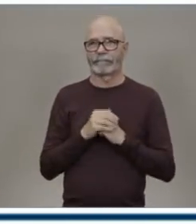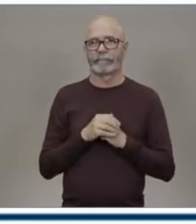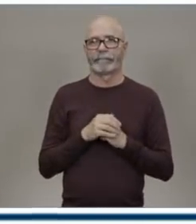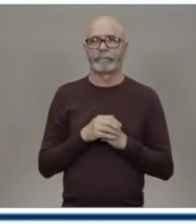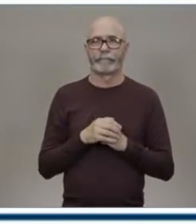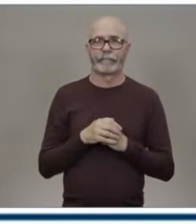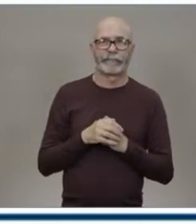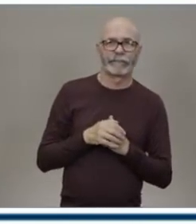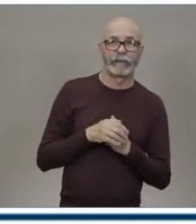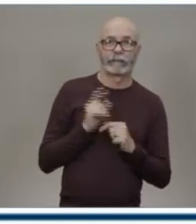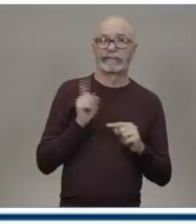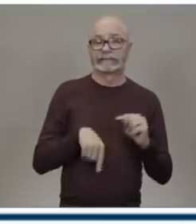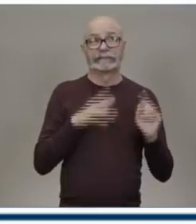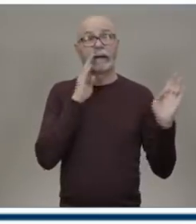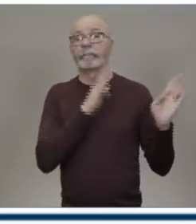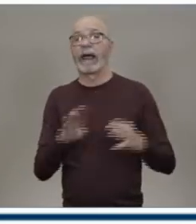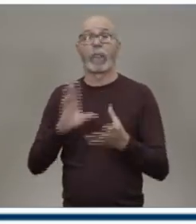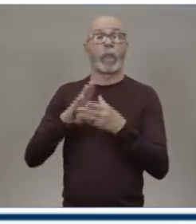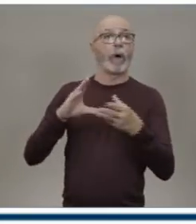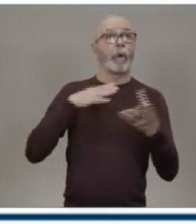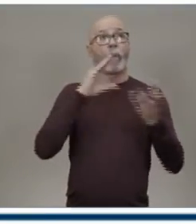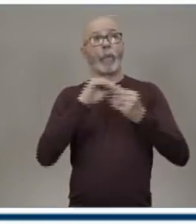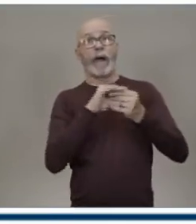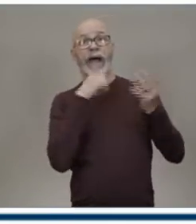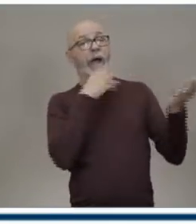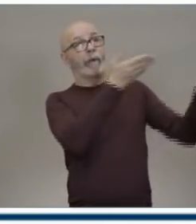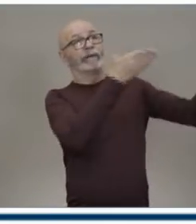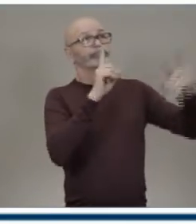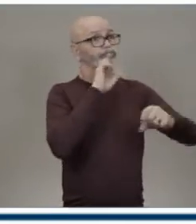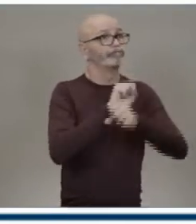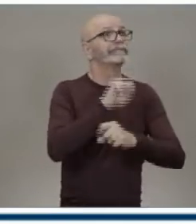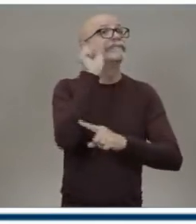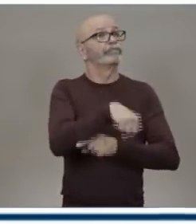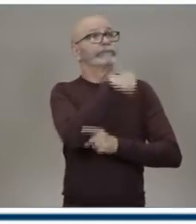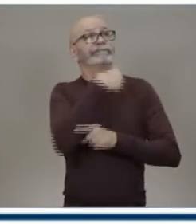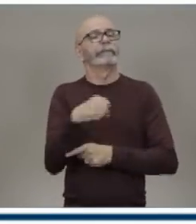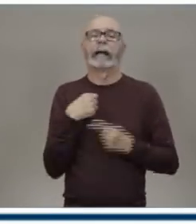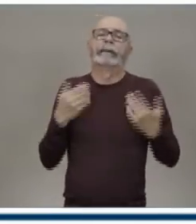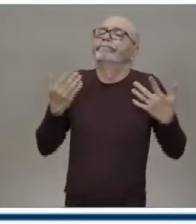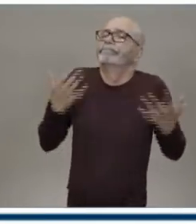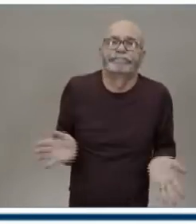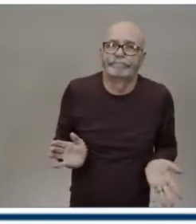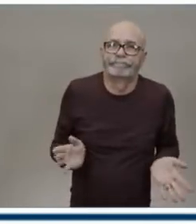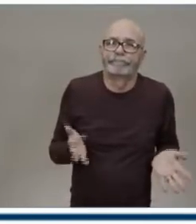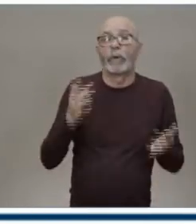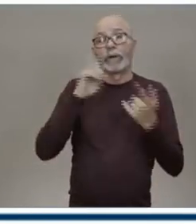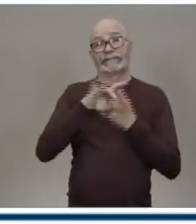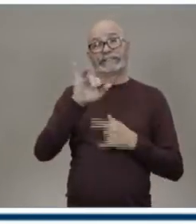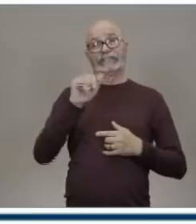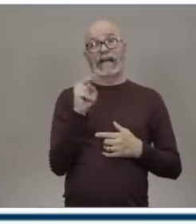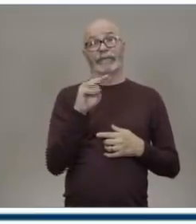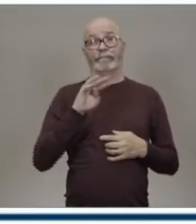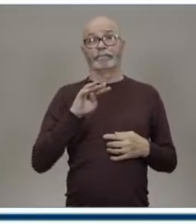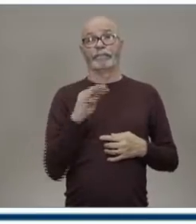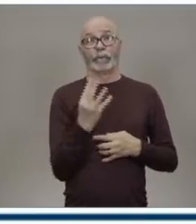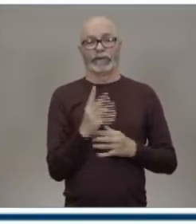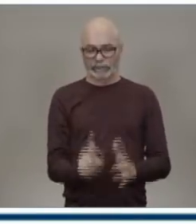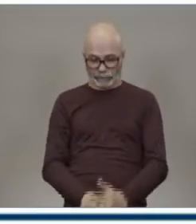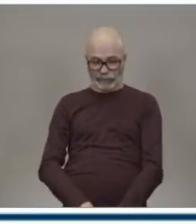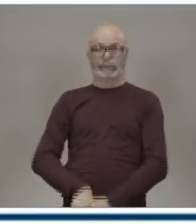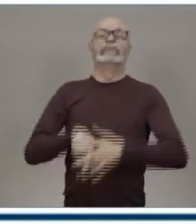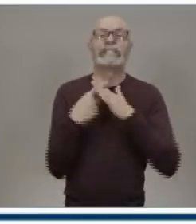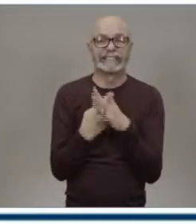our vaccine plans until we get that absolute assurance. But certainly starting January 4th, when we know we now